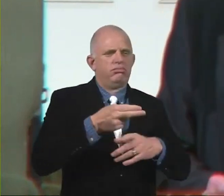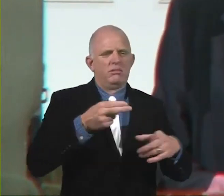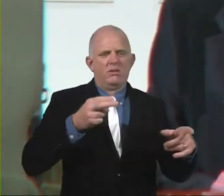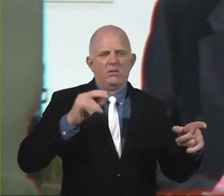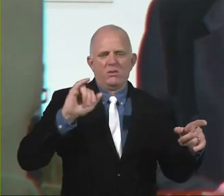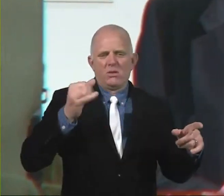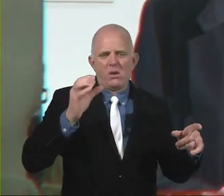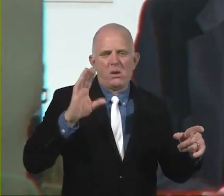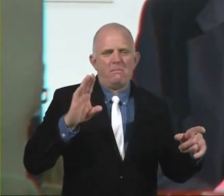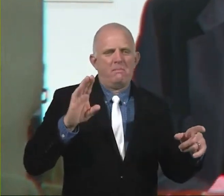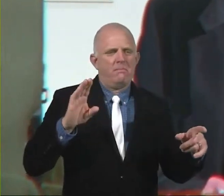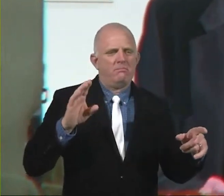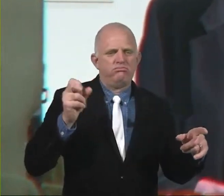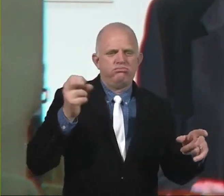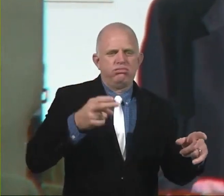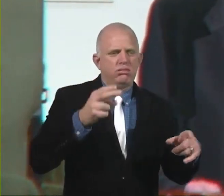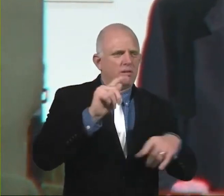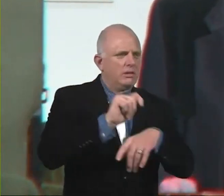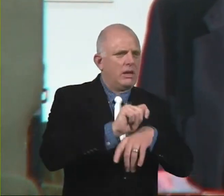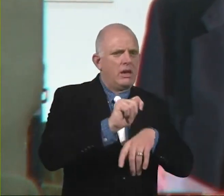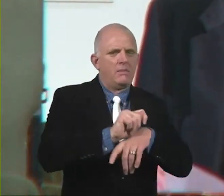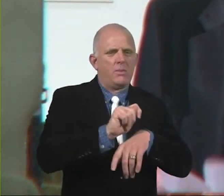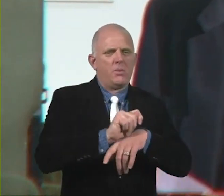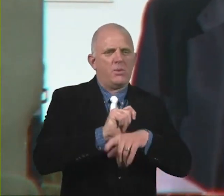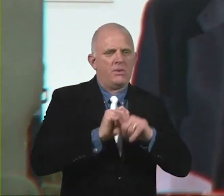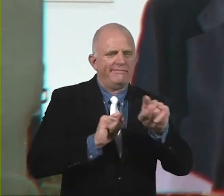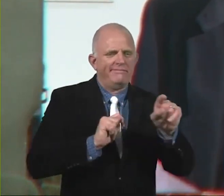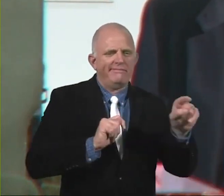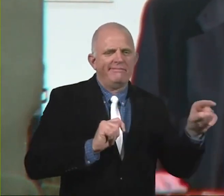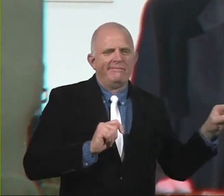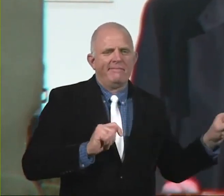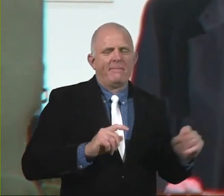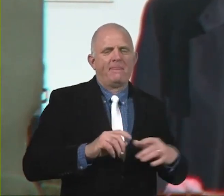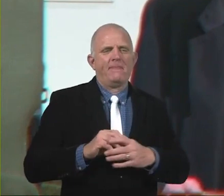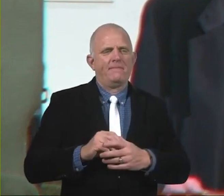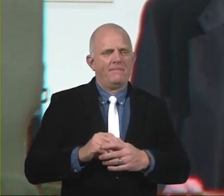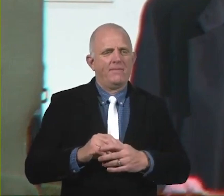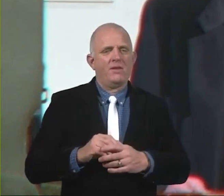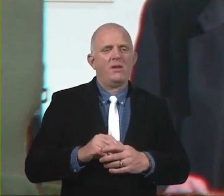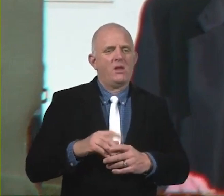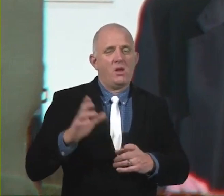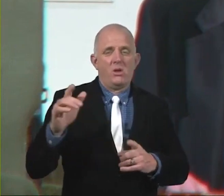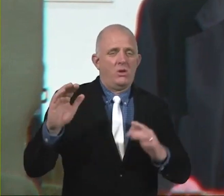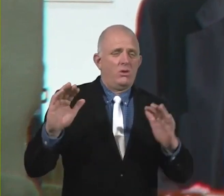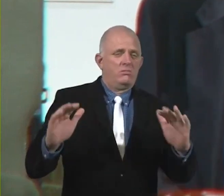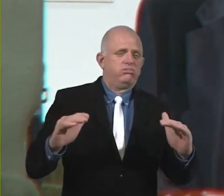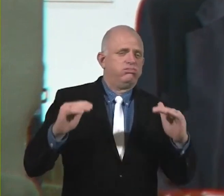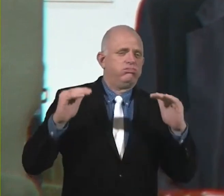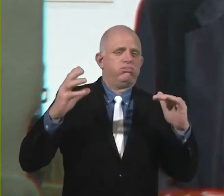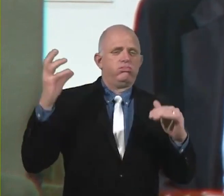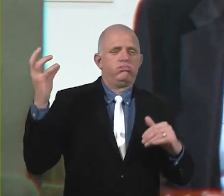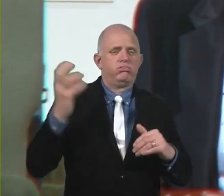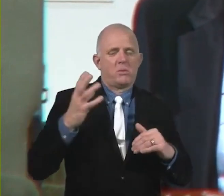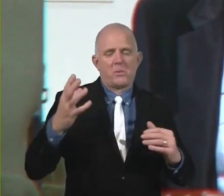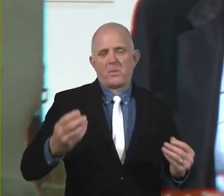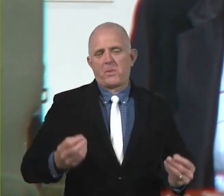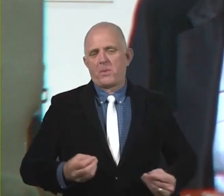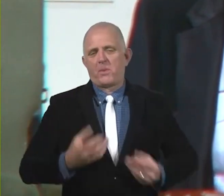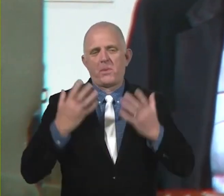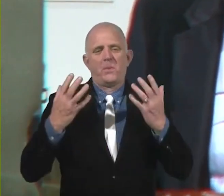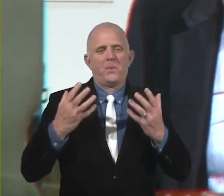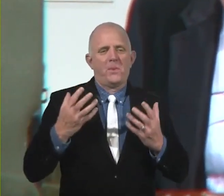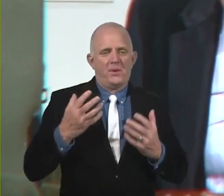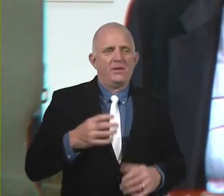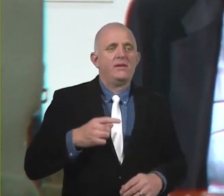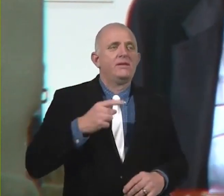temple. And then greater, boy, this really got the Jews.